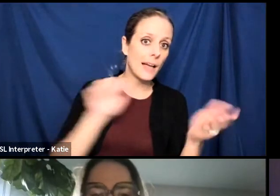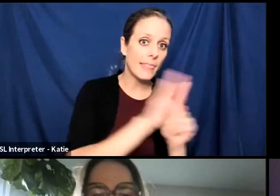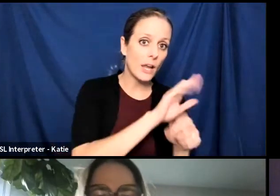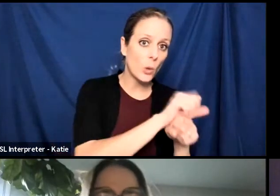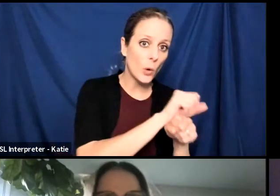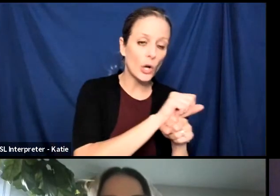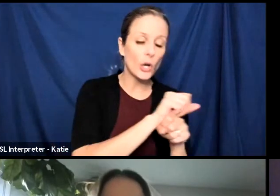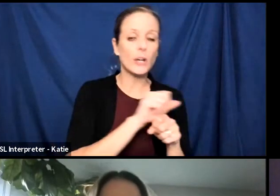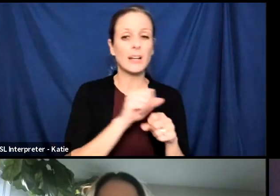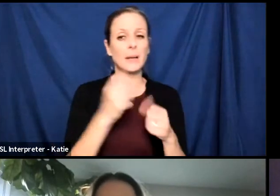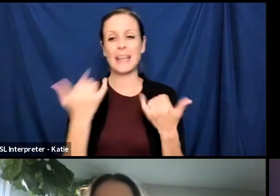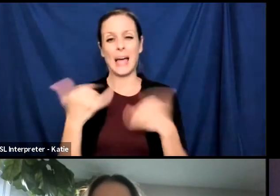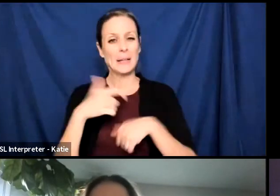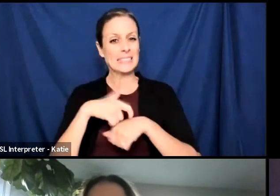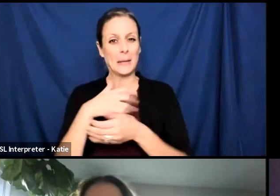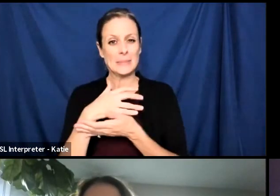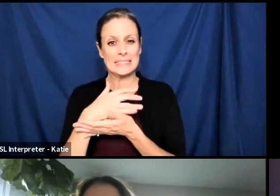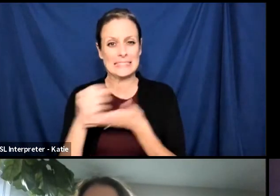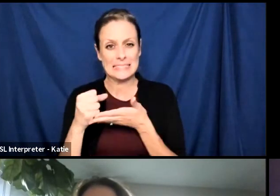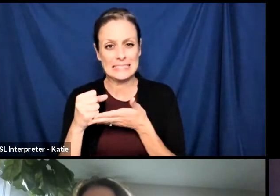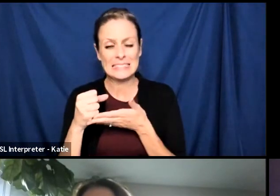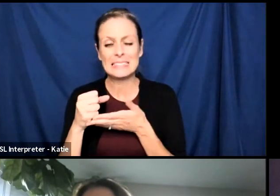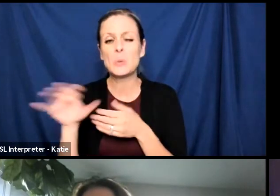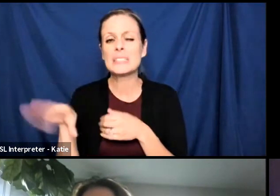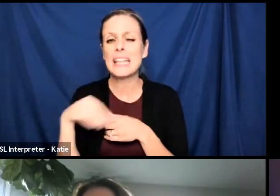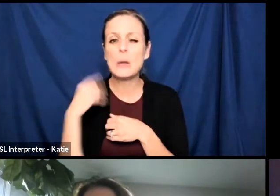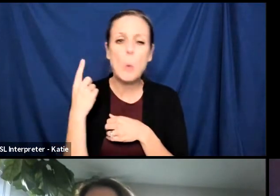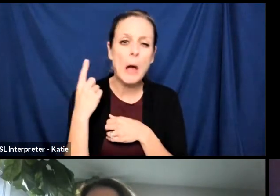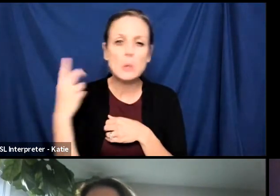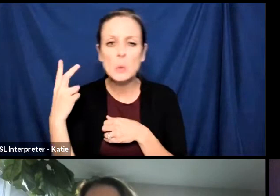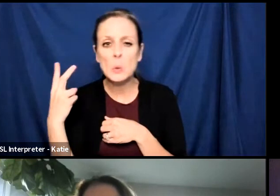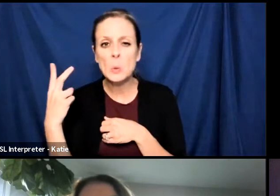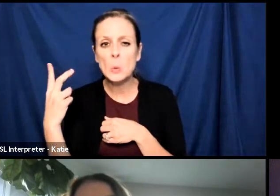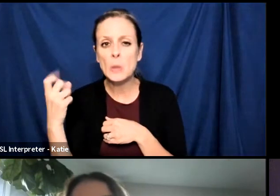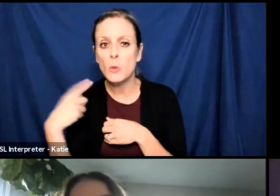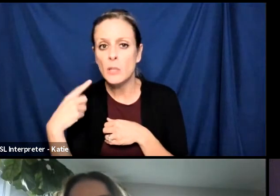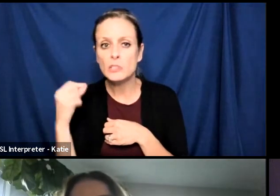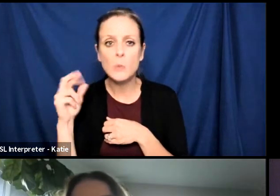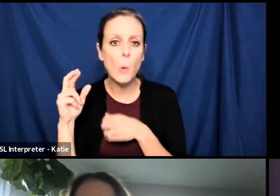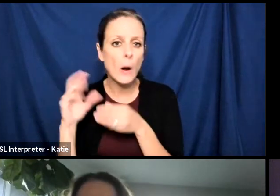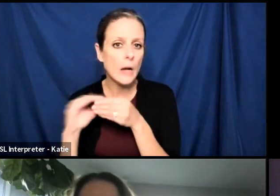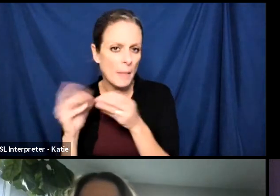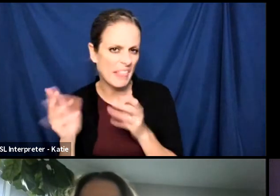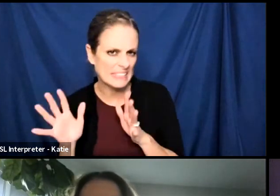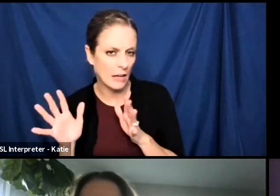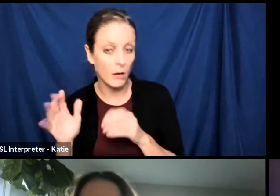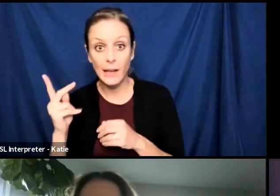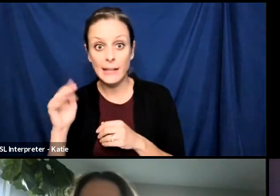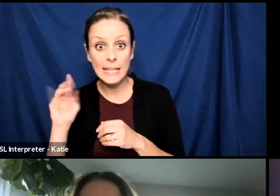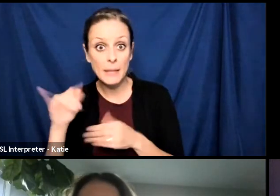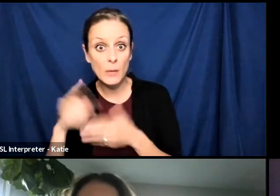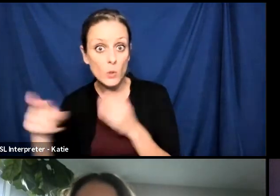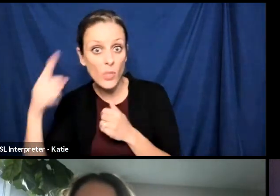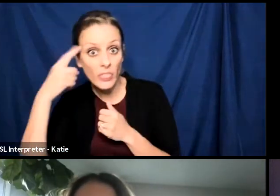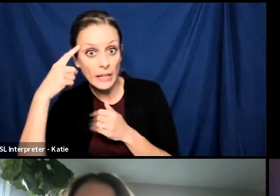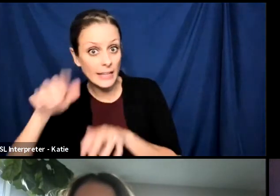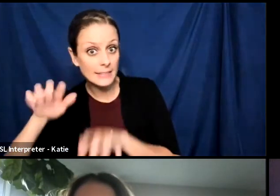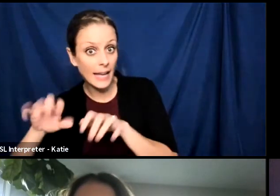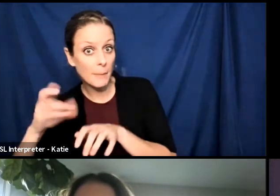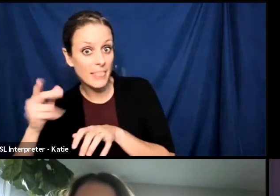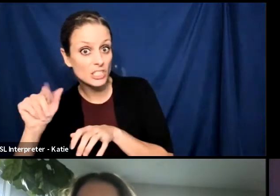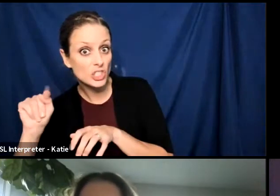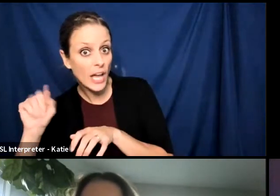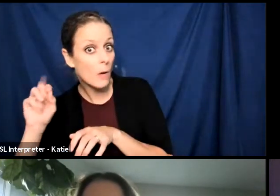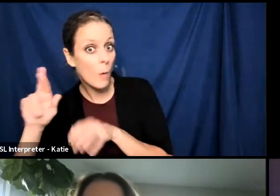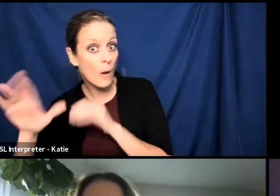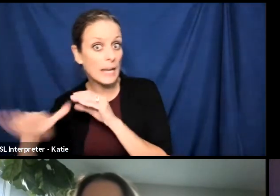only take 1 or 2 thoughts or comments. And then I think, Kimmy, what do you think? We can ask folks to put in the chat or email us offline so we can